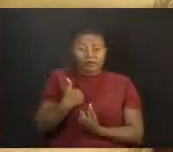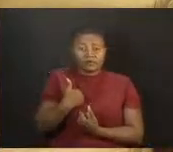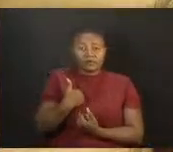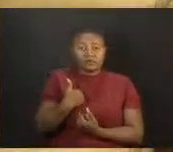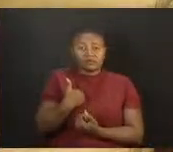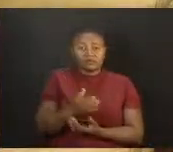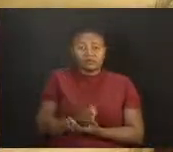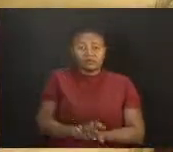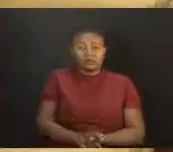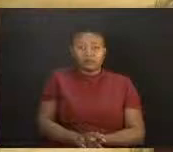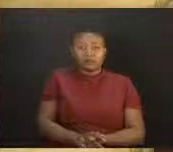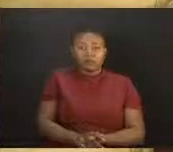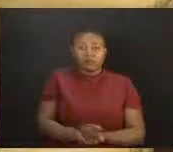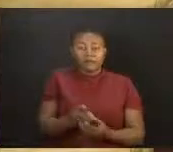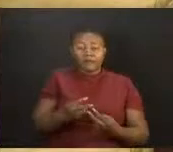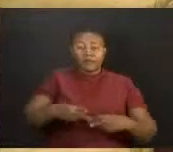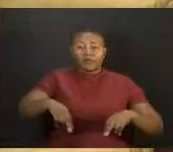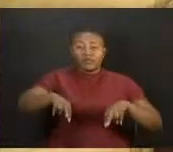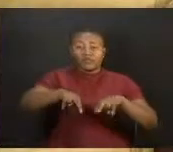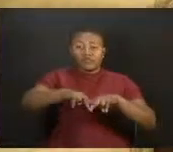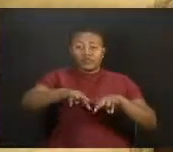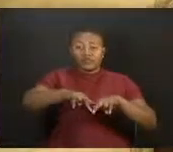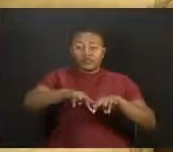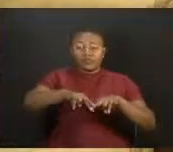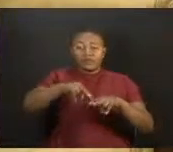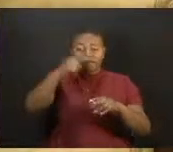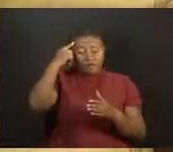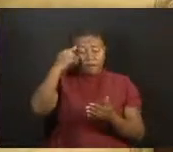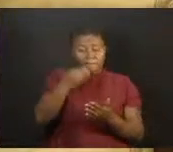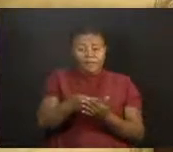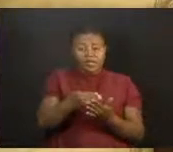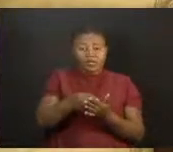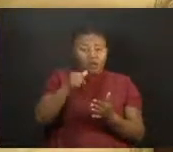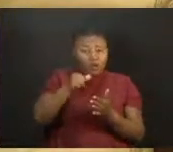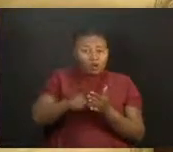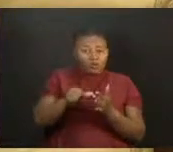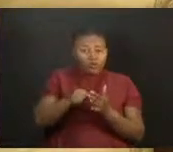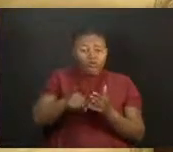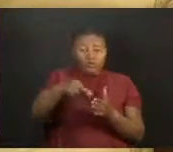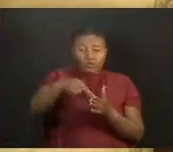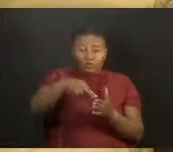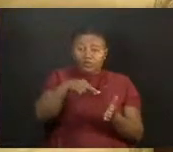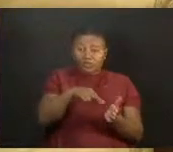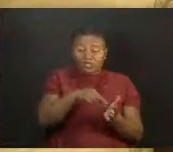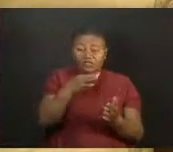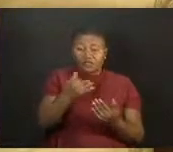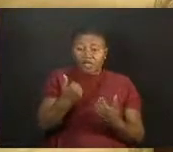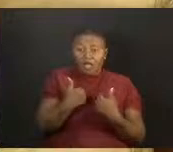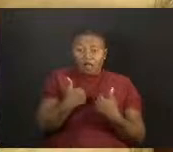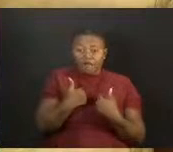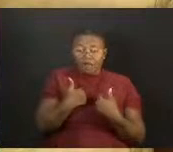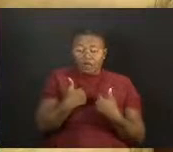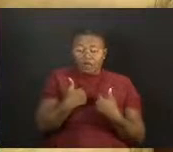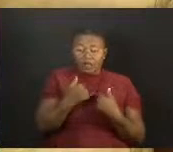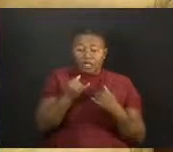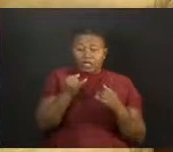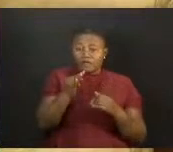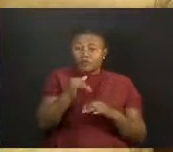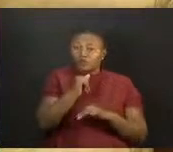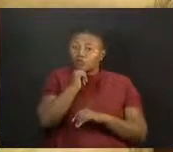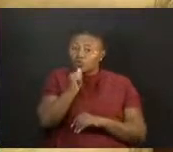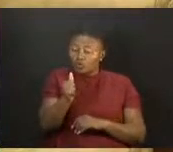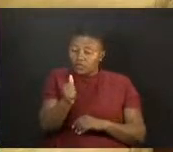a value for money audit report. If there is not, will he